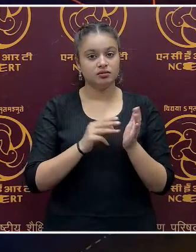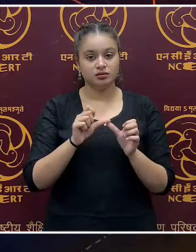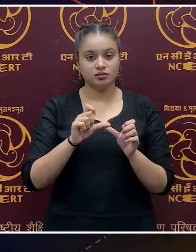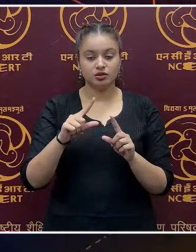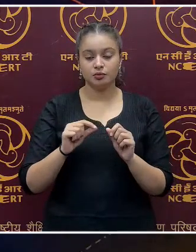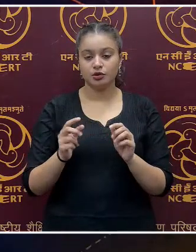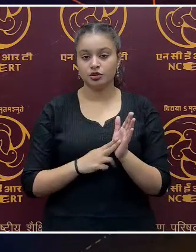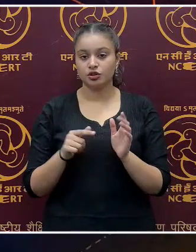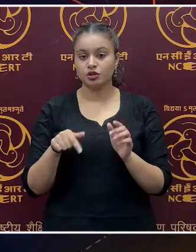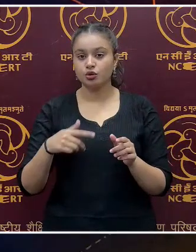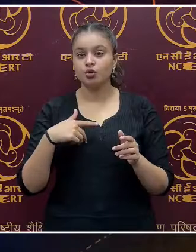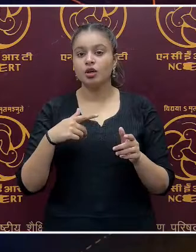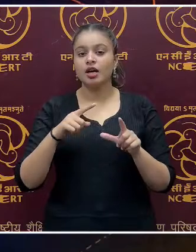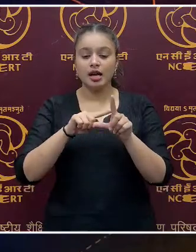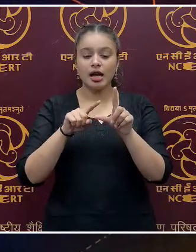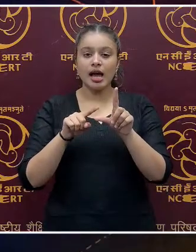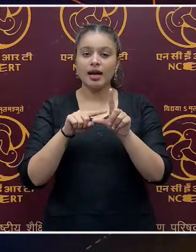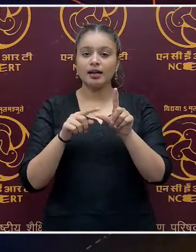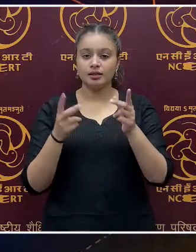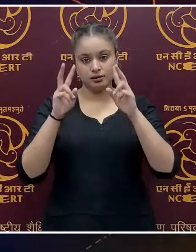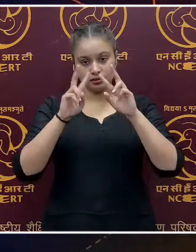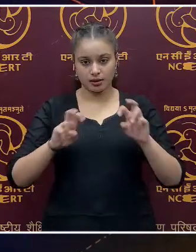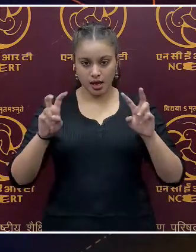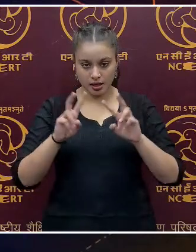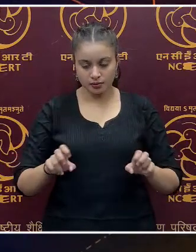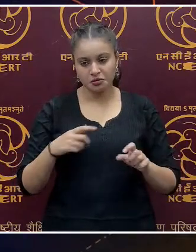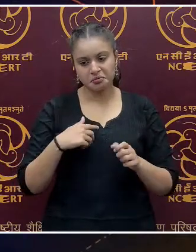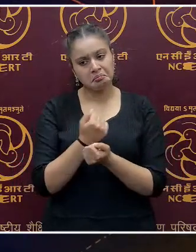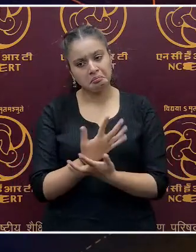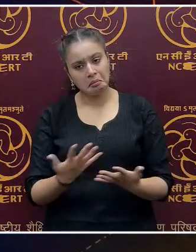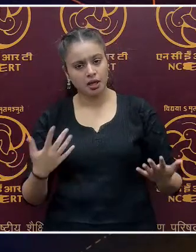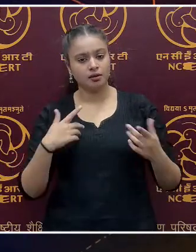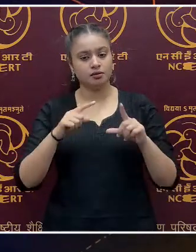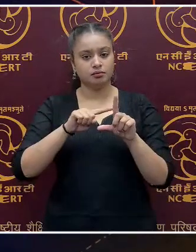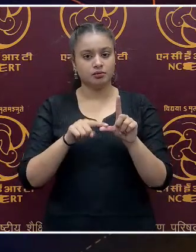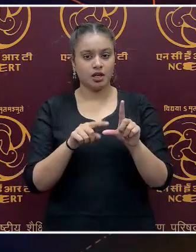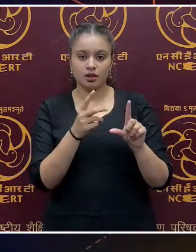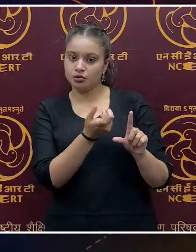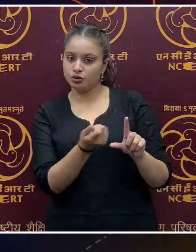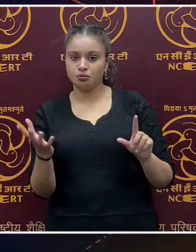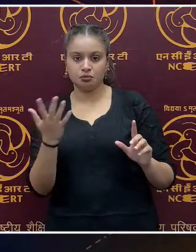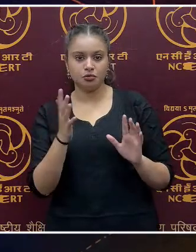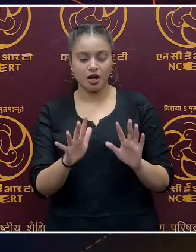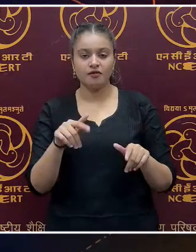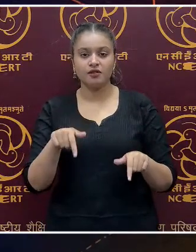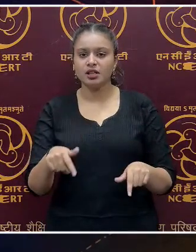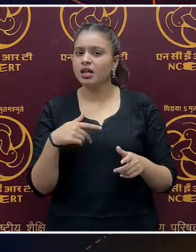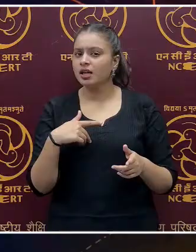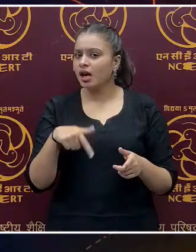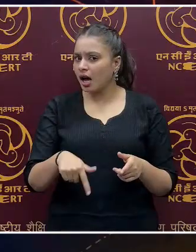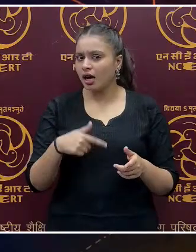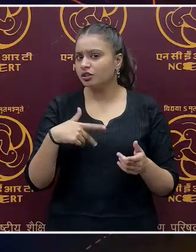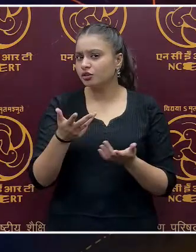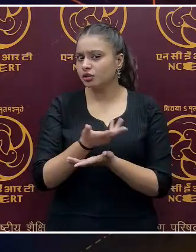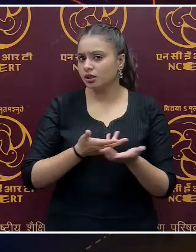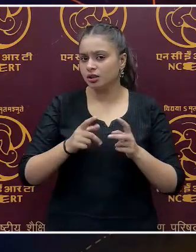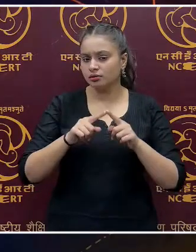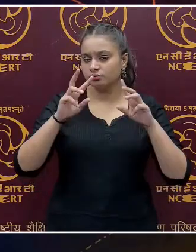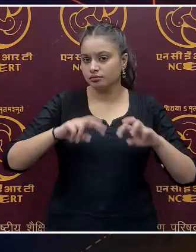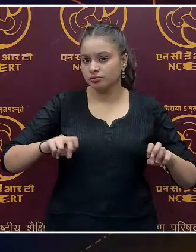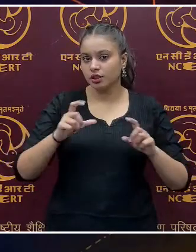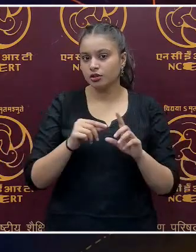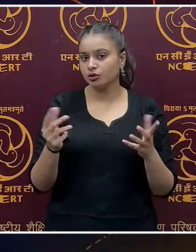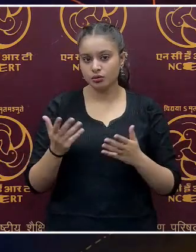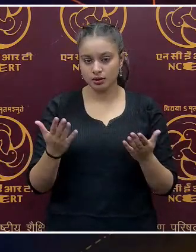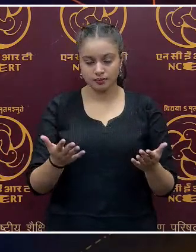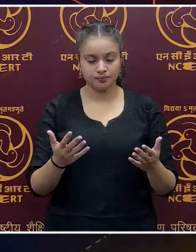exploring angles. Okay. There are multiple angles in maths. Yes. So which angles are those that we are going to explore in this simulation?